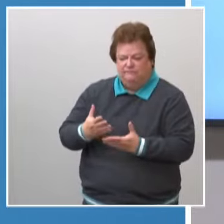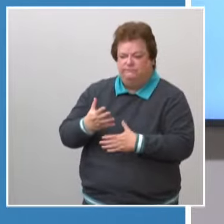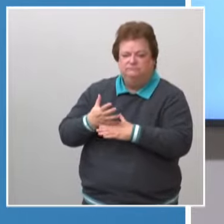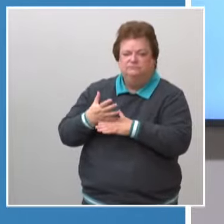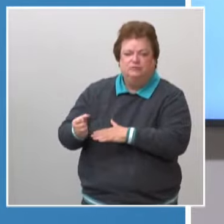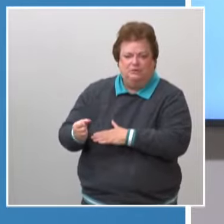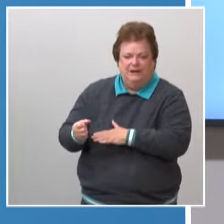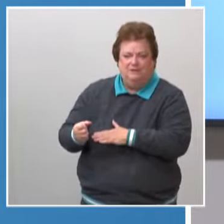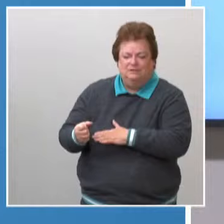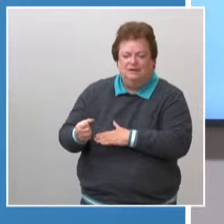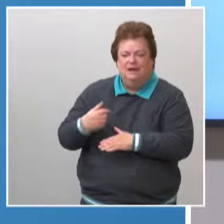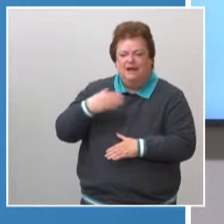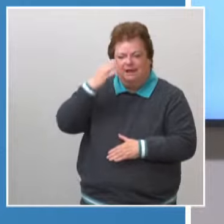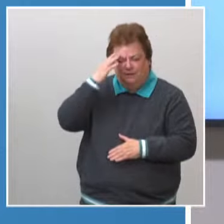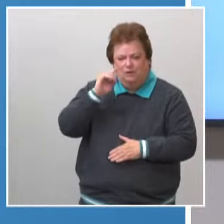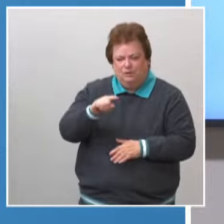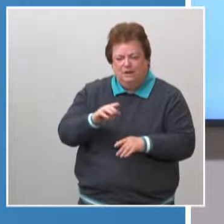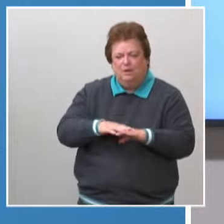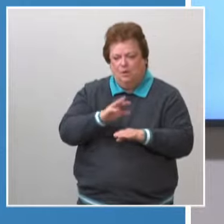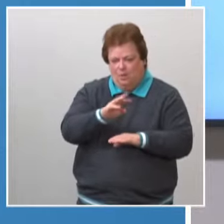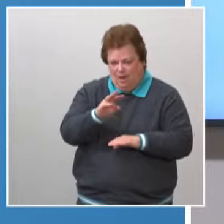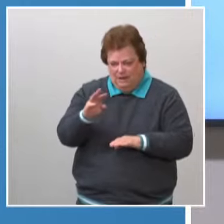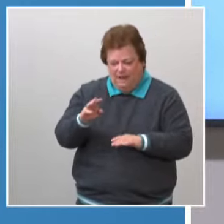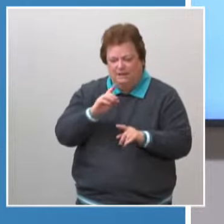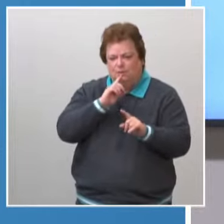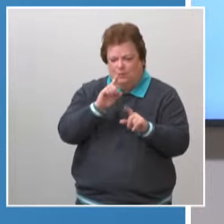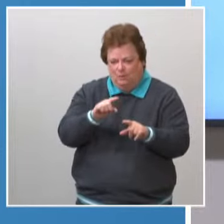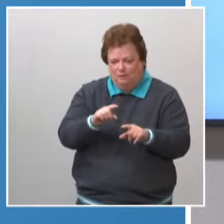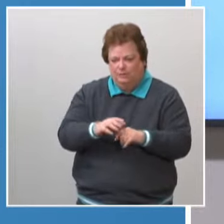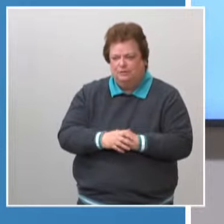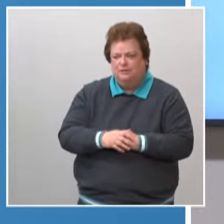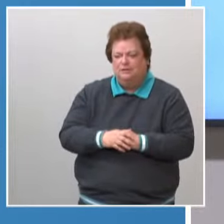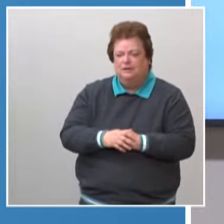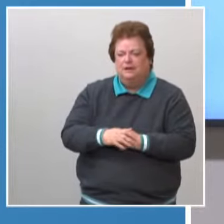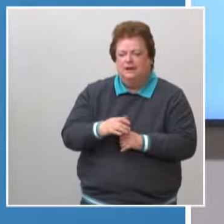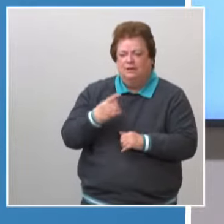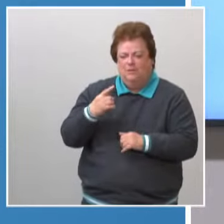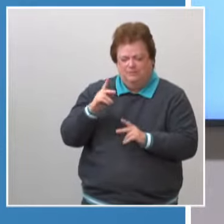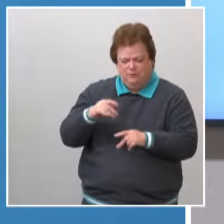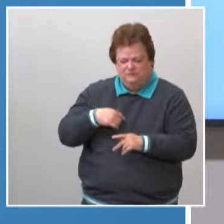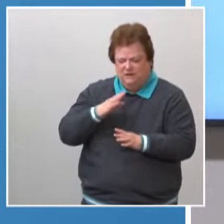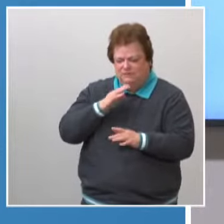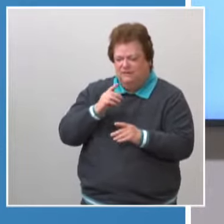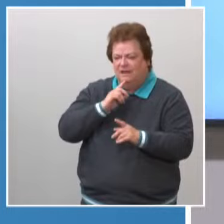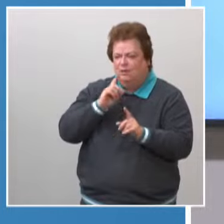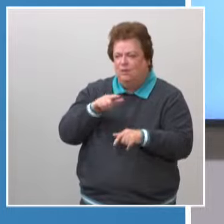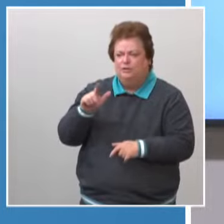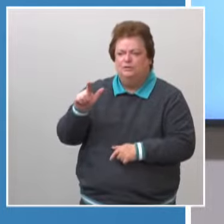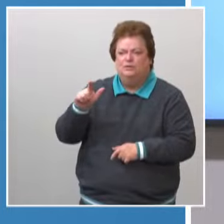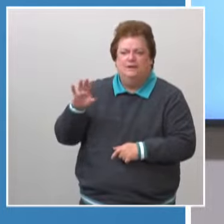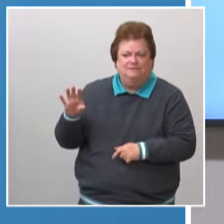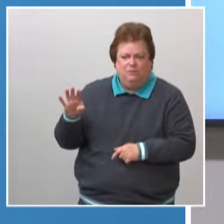I do know you can go online and order them. Somebody I was just talking to yesterday morning ordered